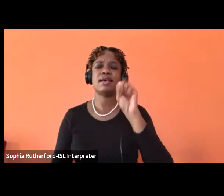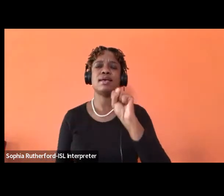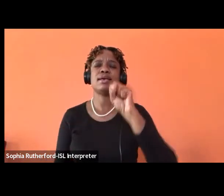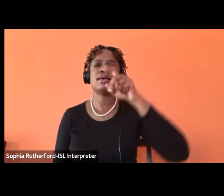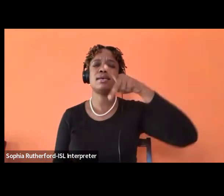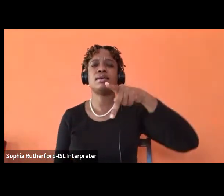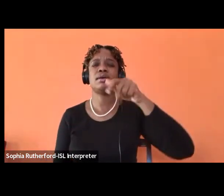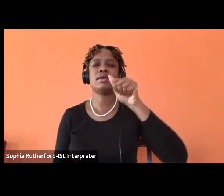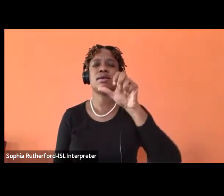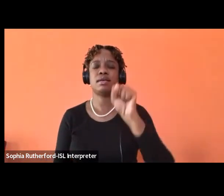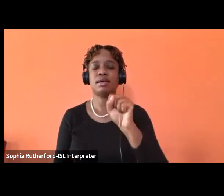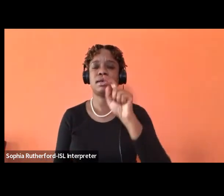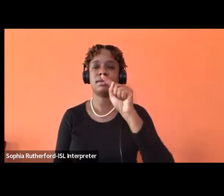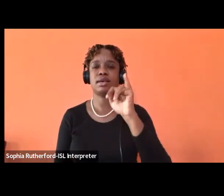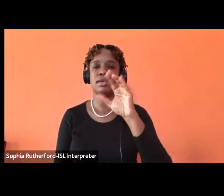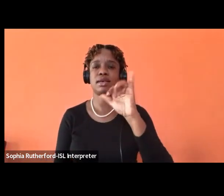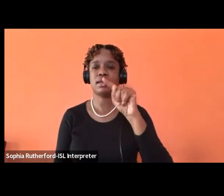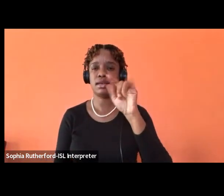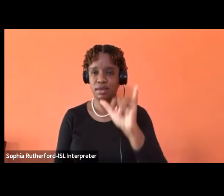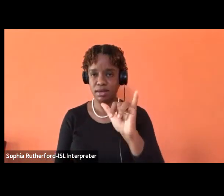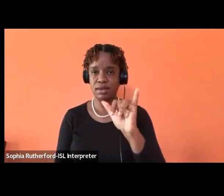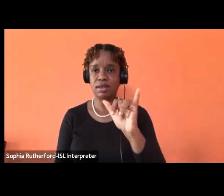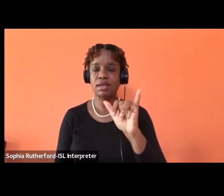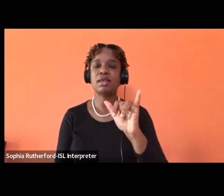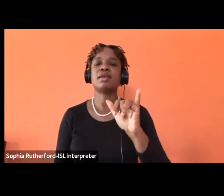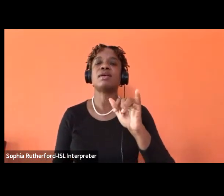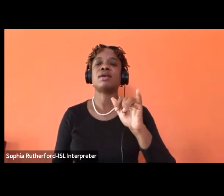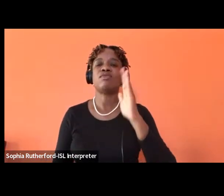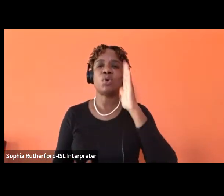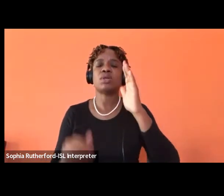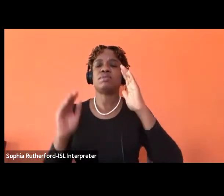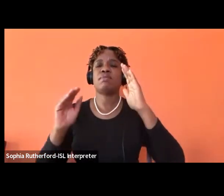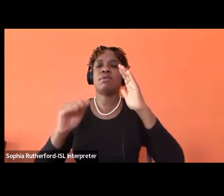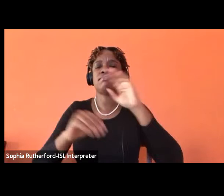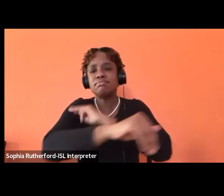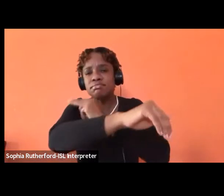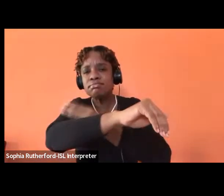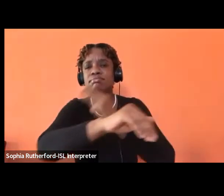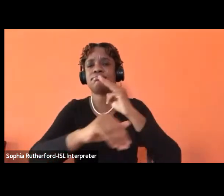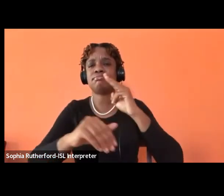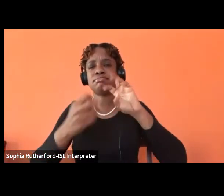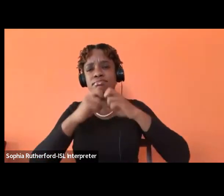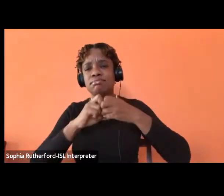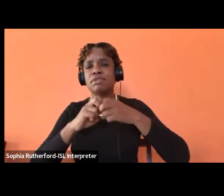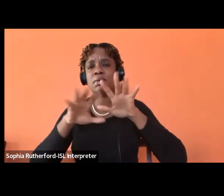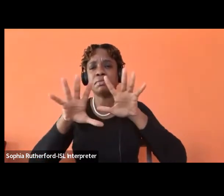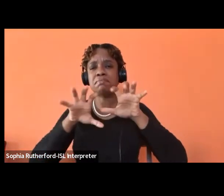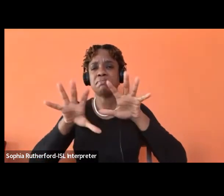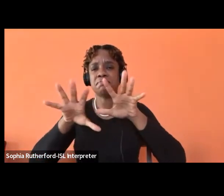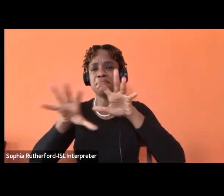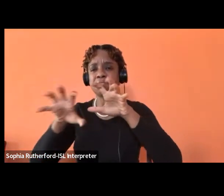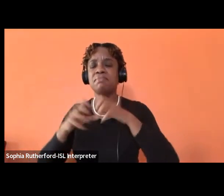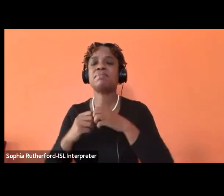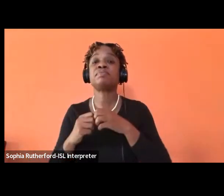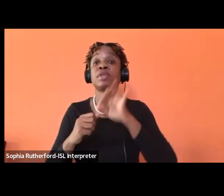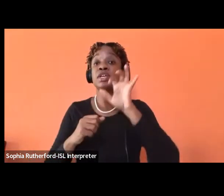management of patients with neurological diseases. She is a consultant